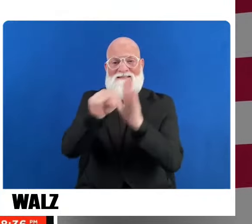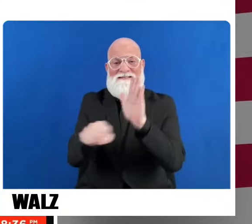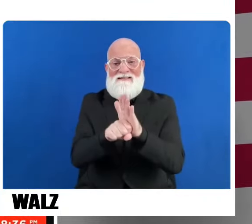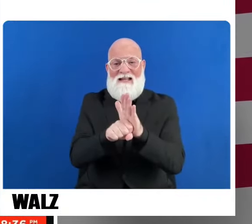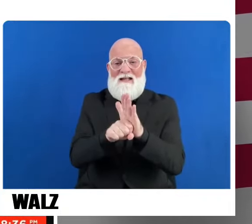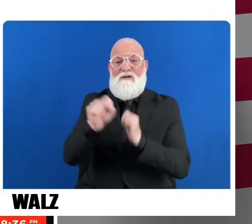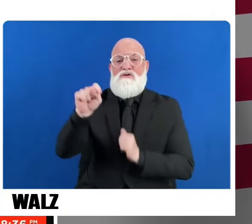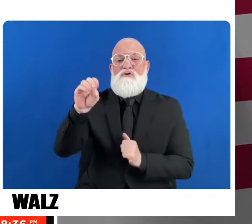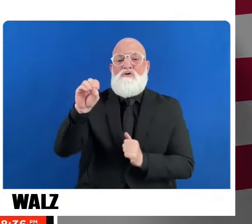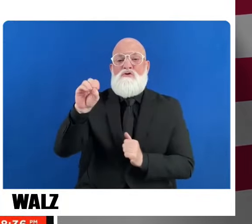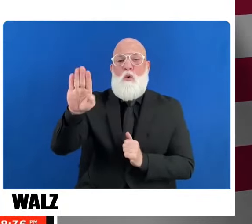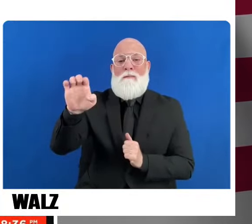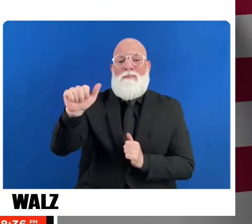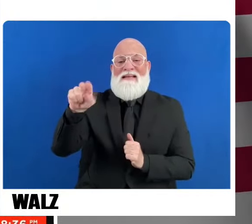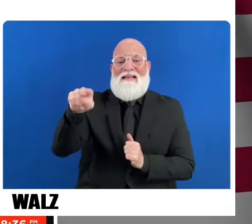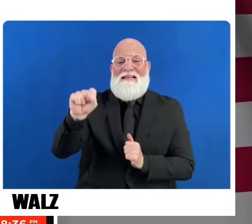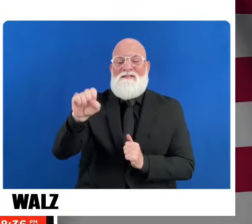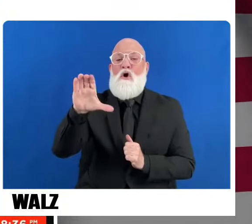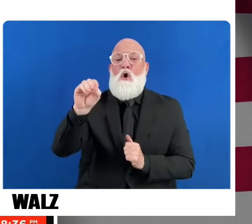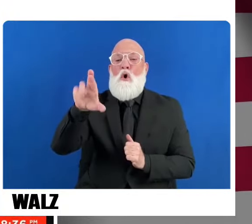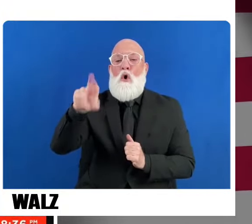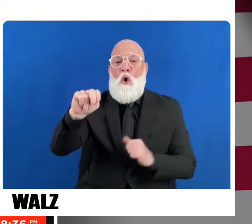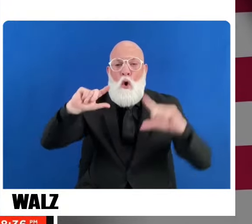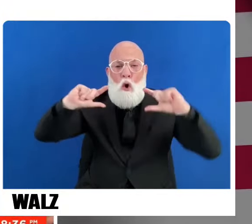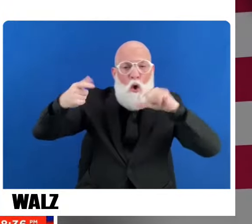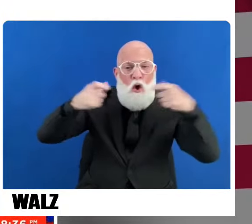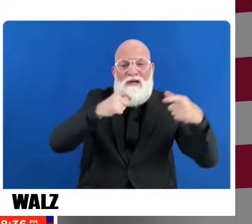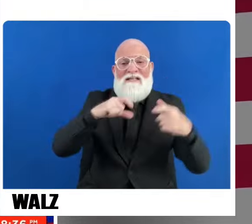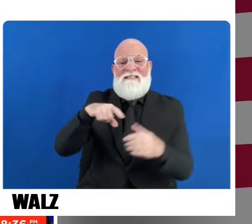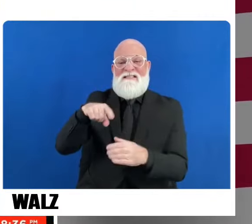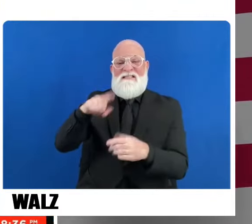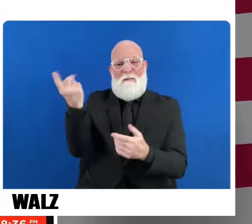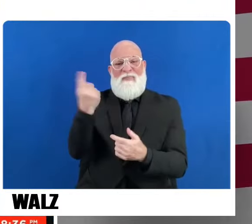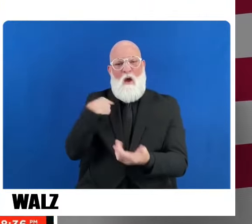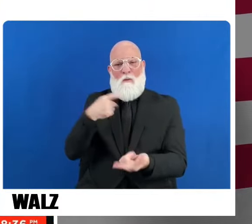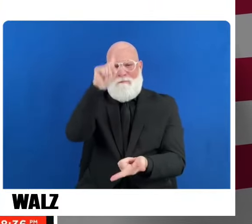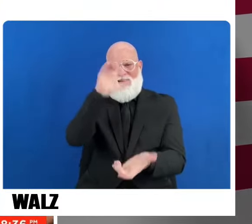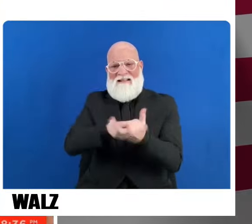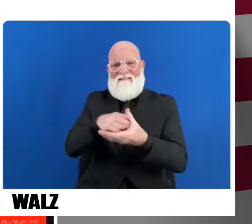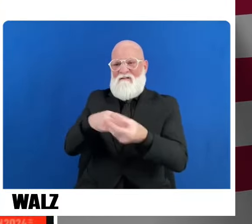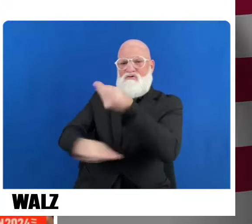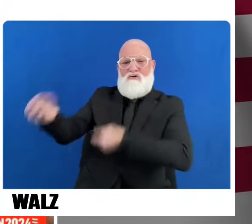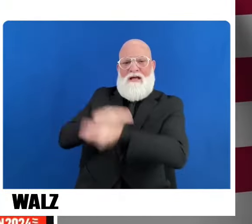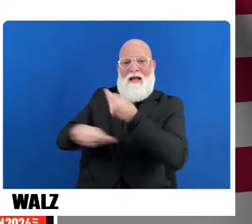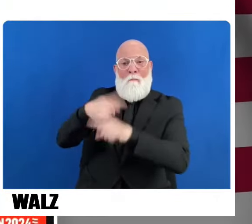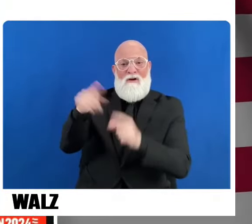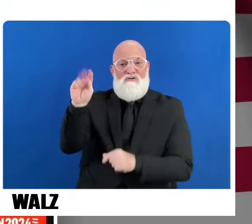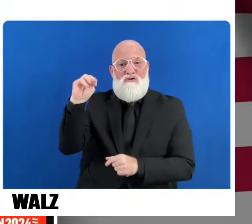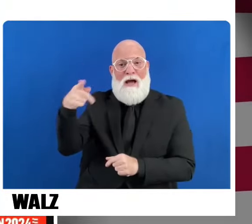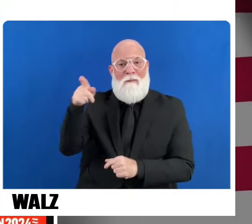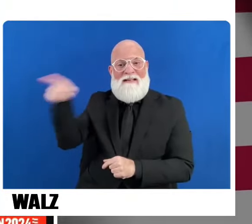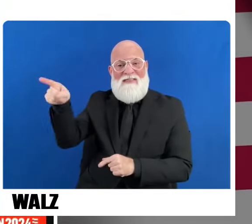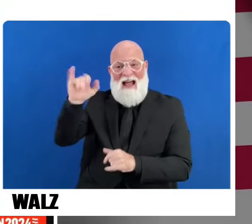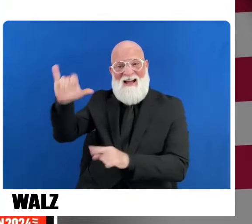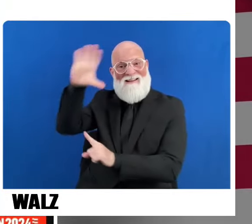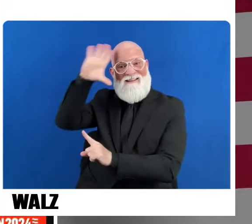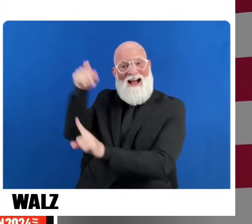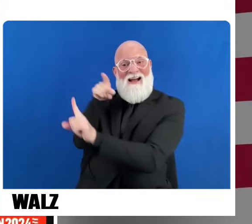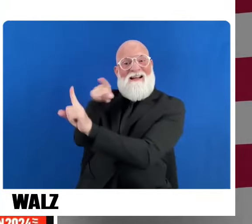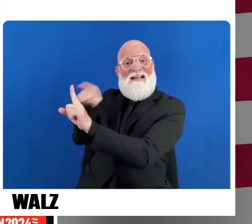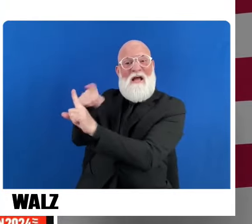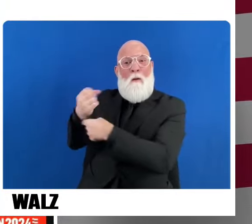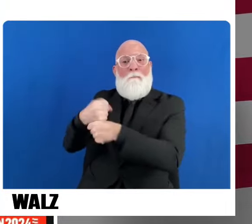I think the thing that most concerns me on this is Donald Trump was the guy who created the largest trade deficit in American